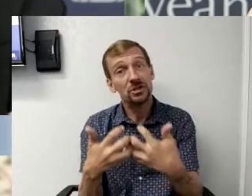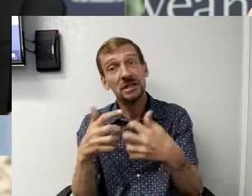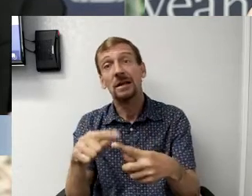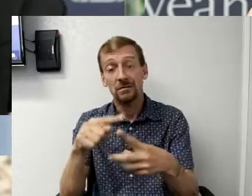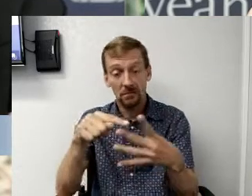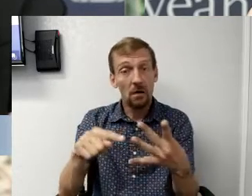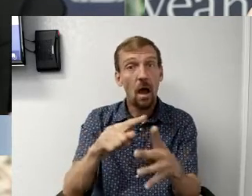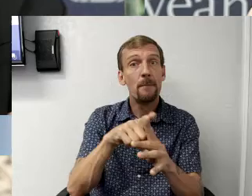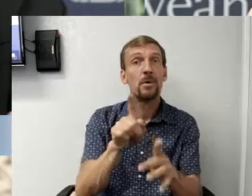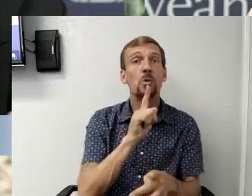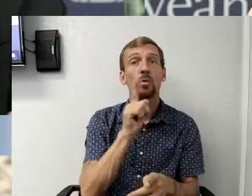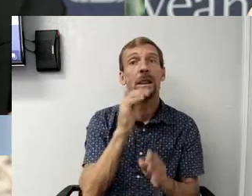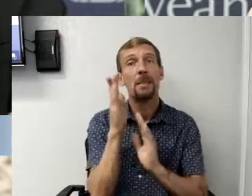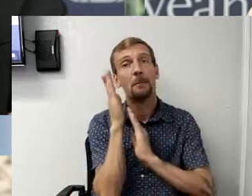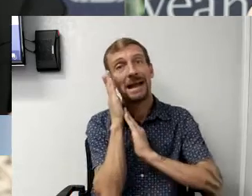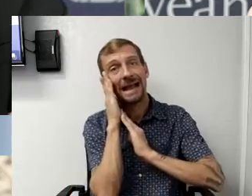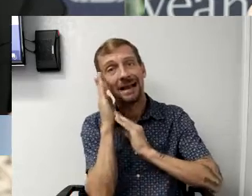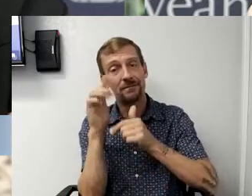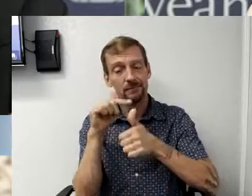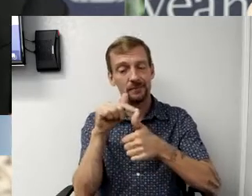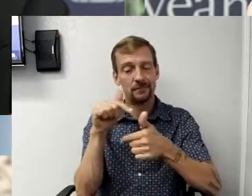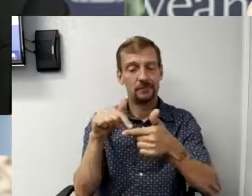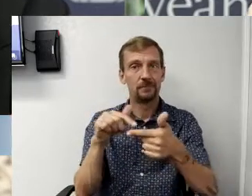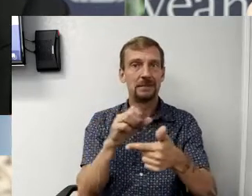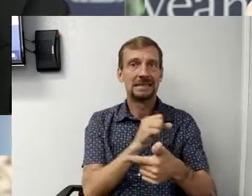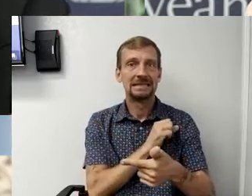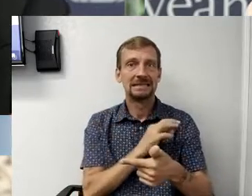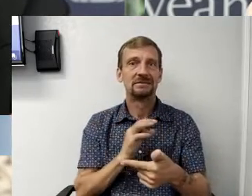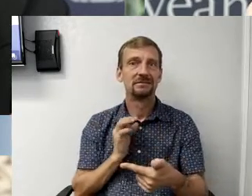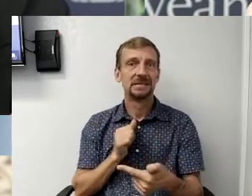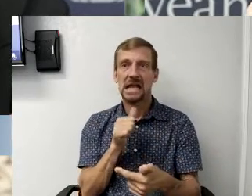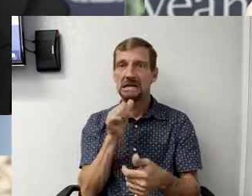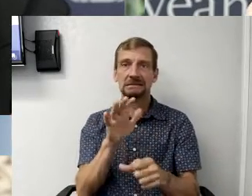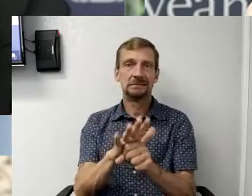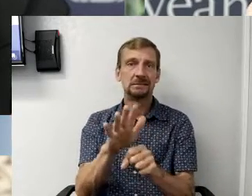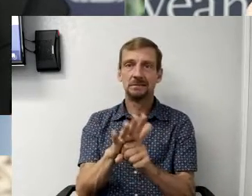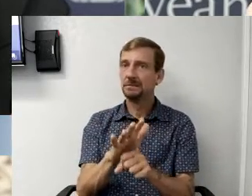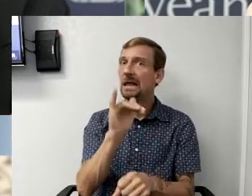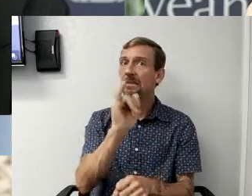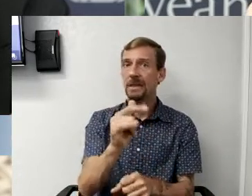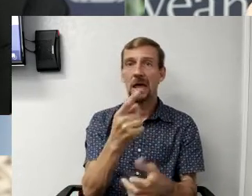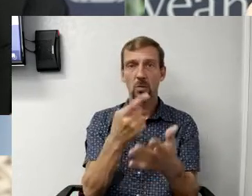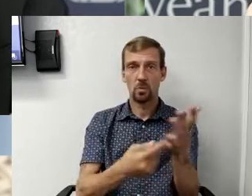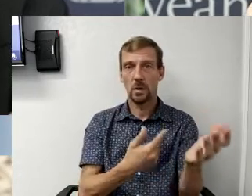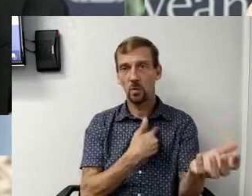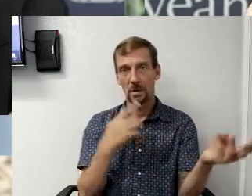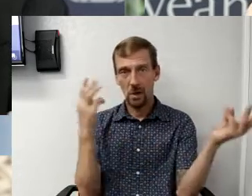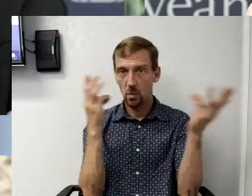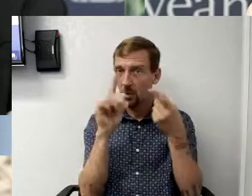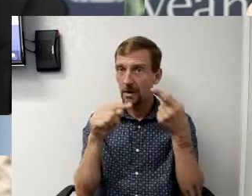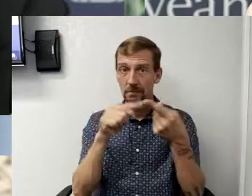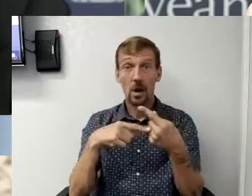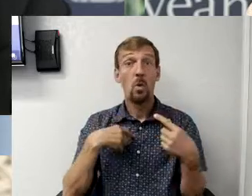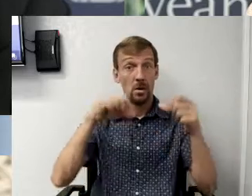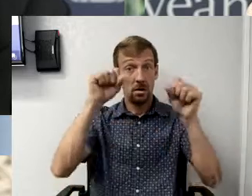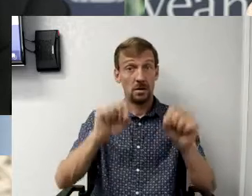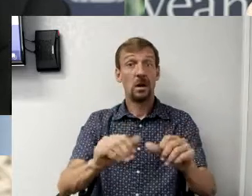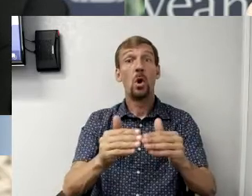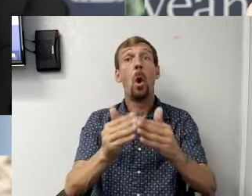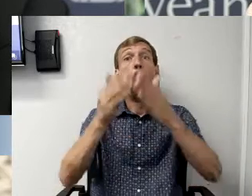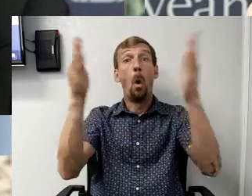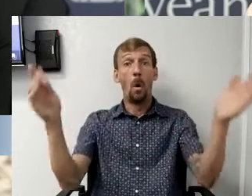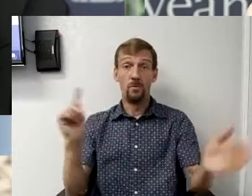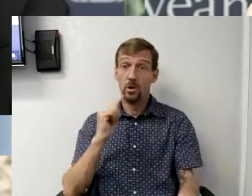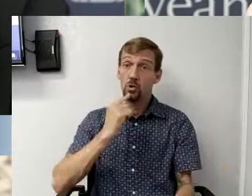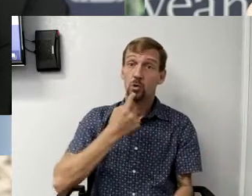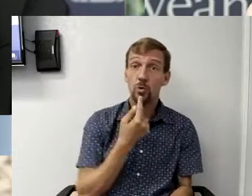it's the beds and the staff. It's the space and the staff, and really the staff to take care of people. Because we could open up another critical care area in some of